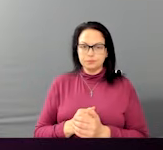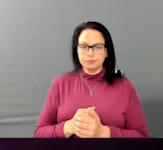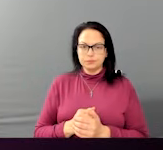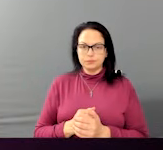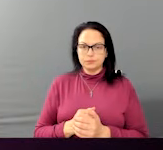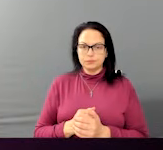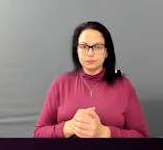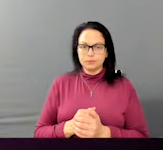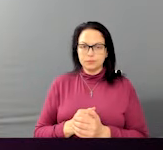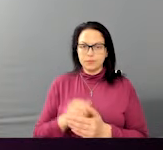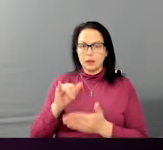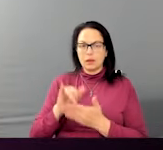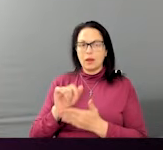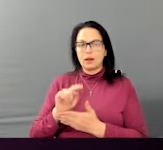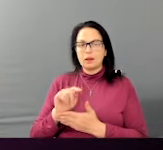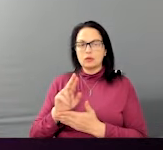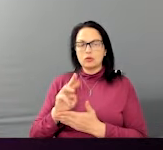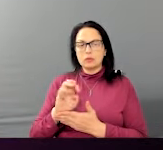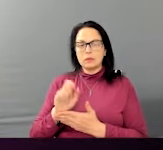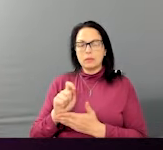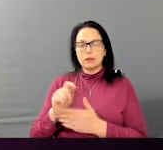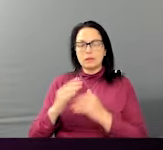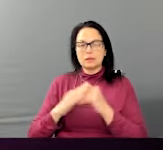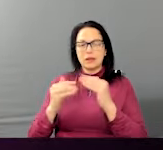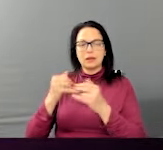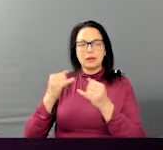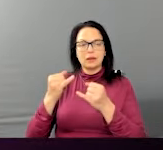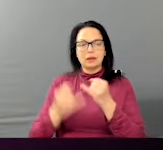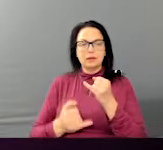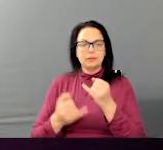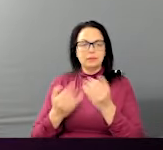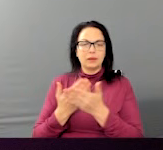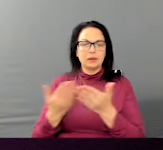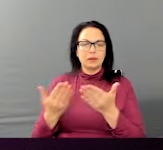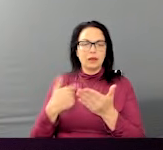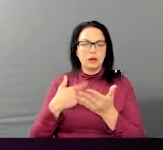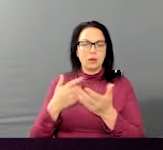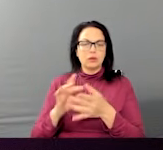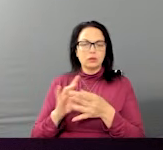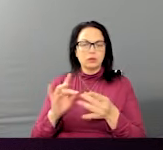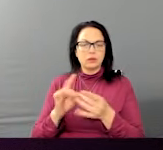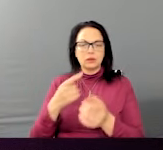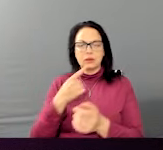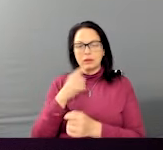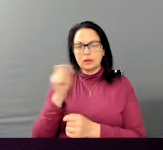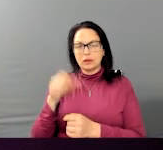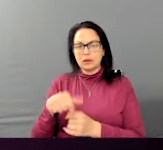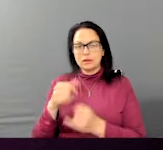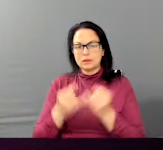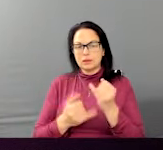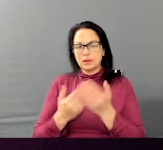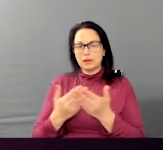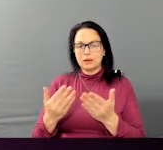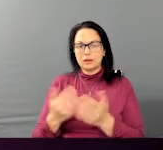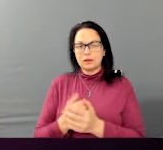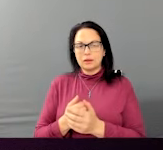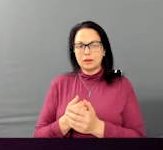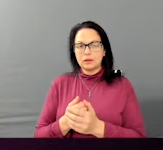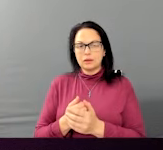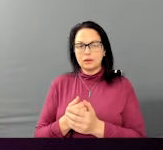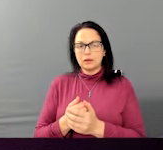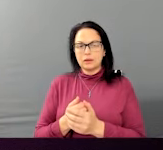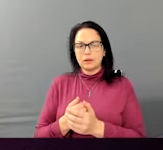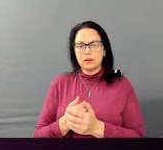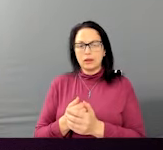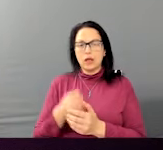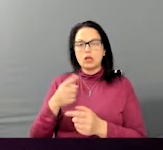that is Remix stacks. Last thing I want to mention, yeah, this is sort of the last thing. The key takeaway here is you can build